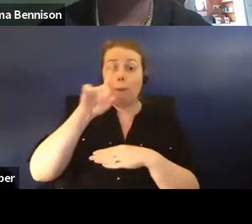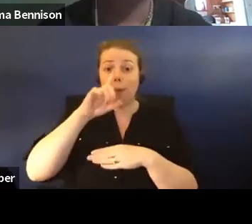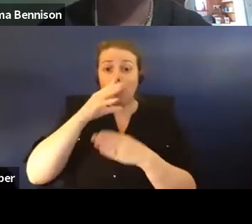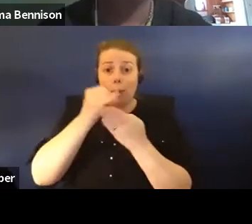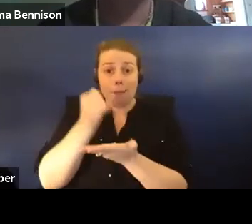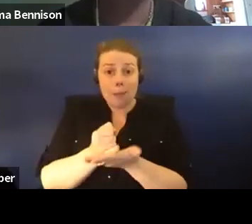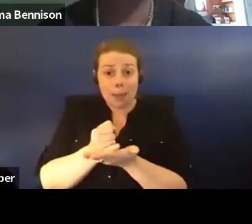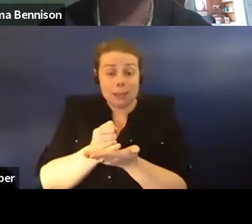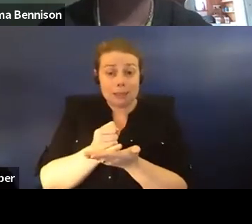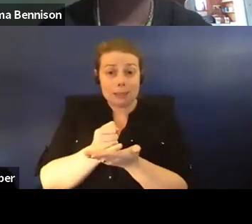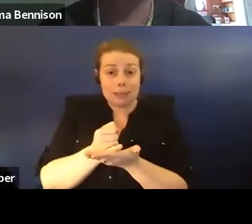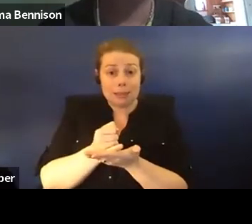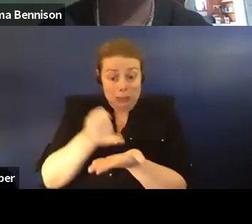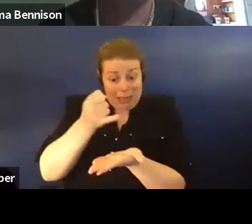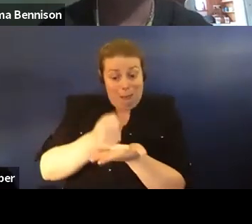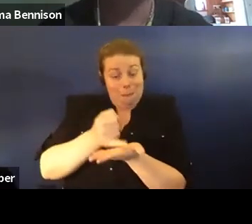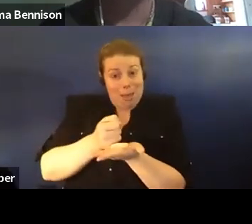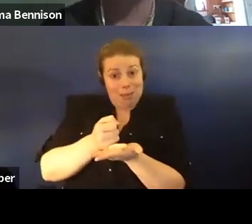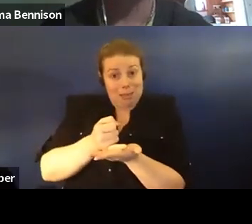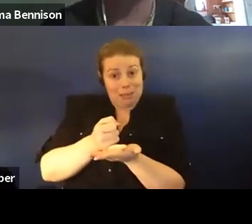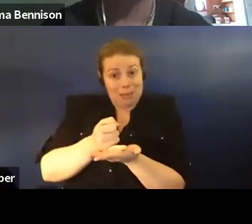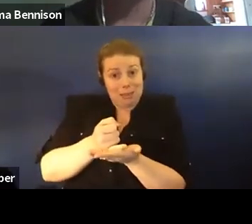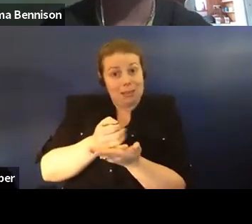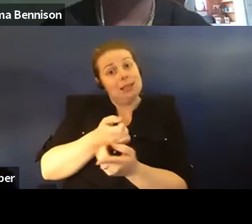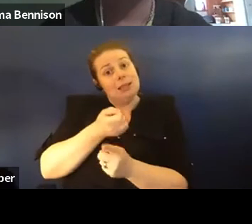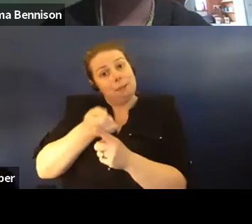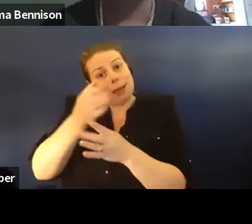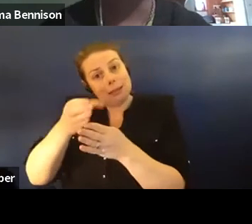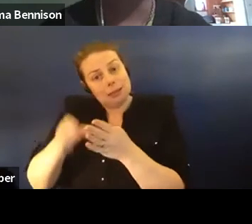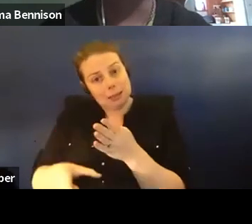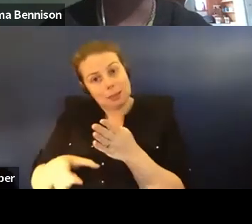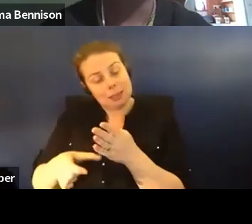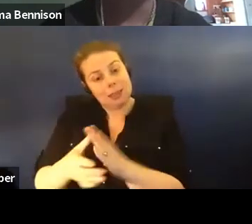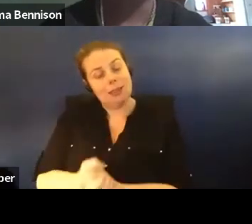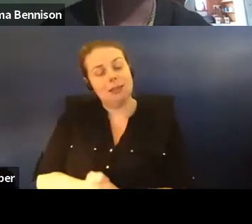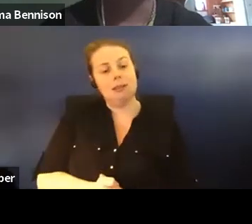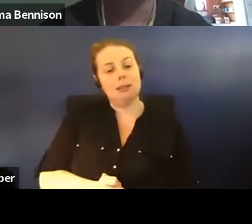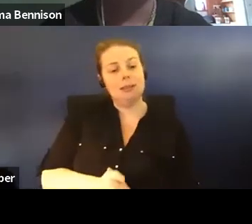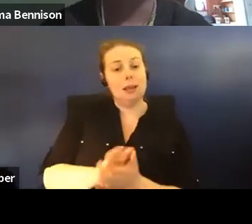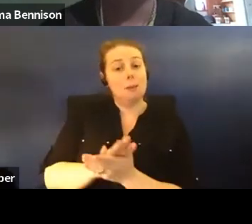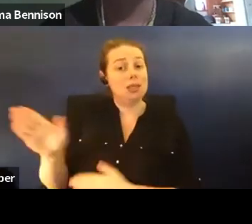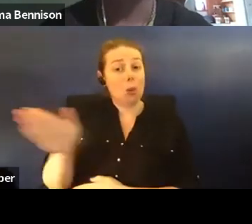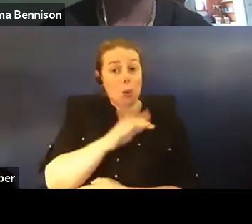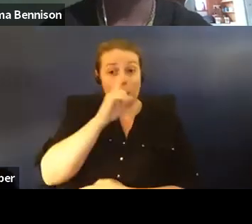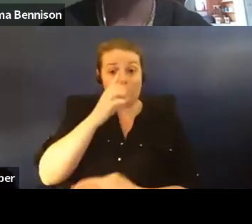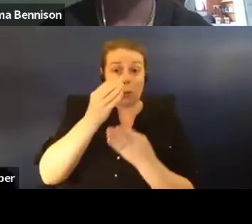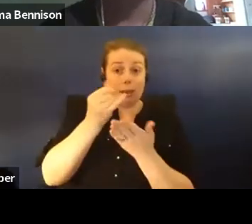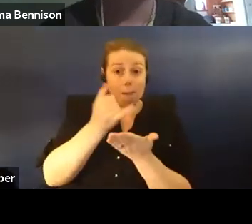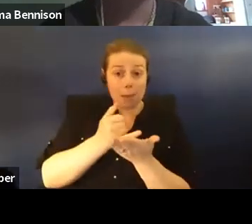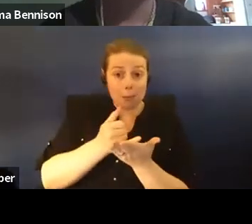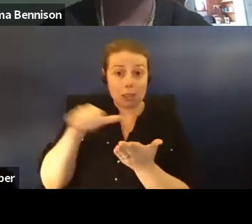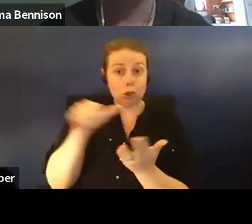what's behind disability, then it should be all people with impairments. And